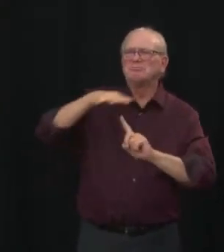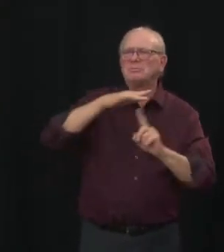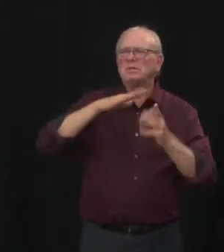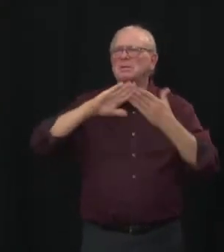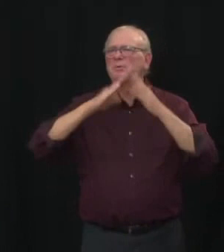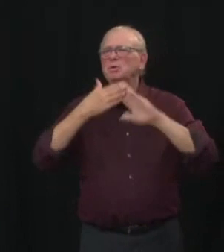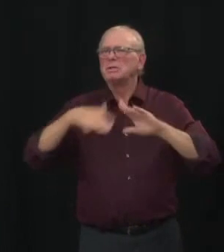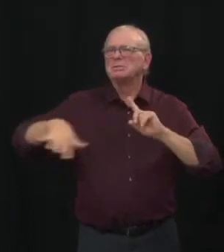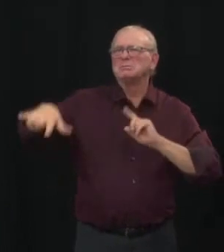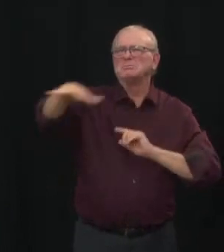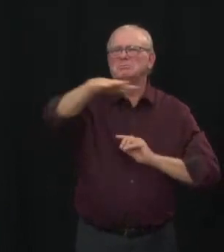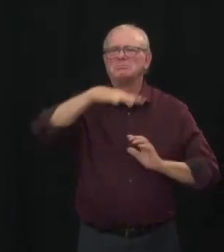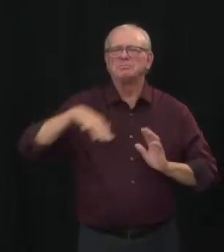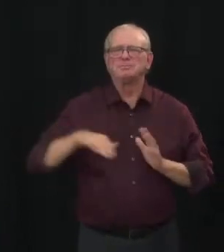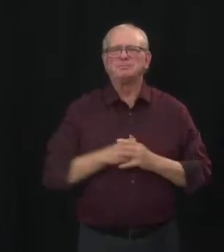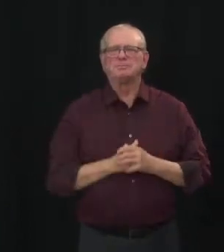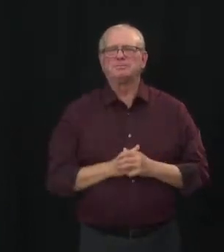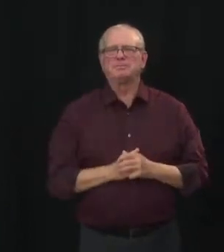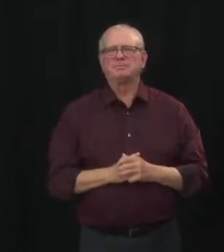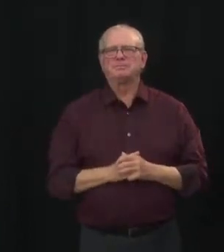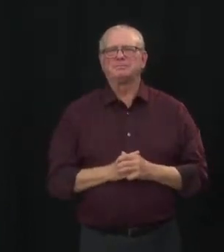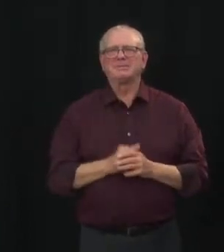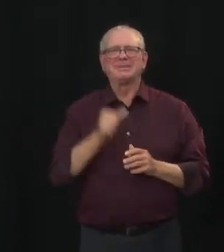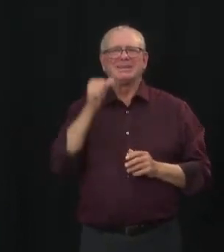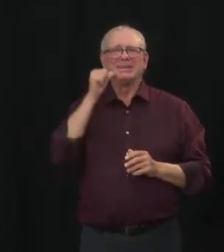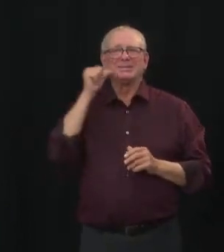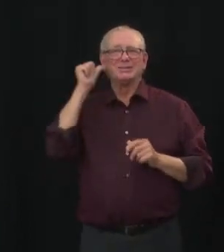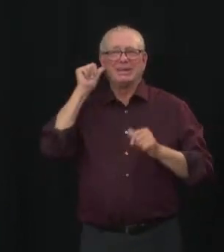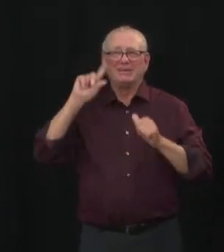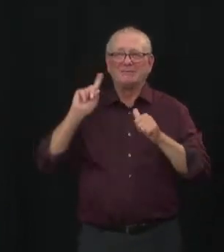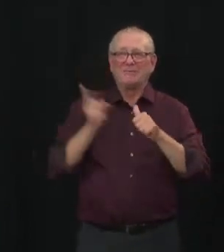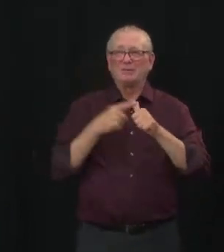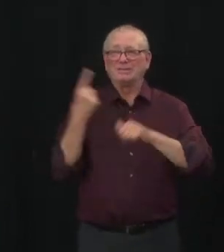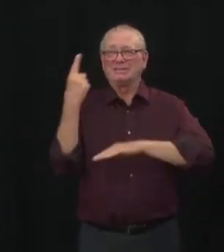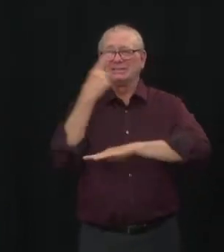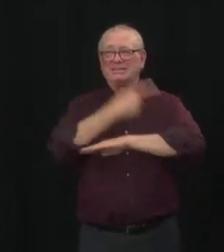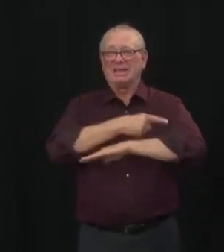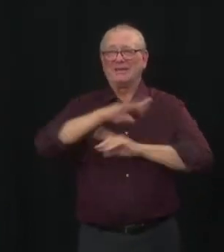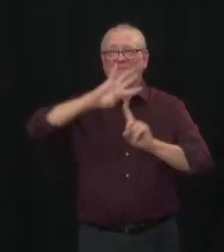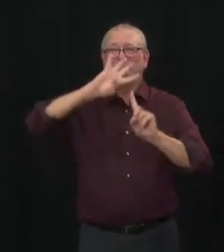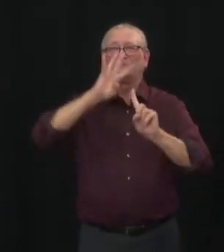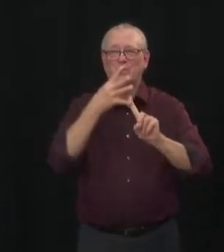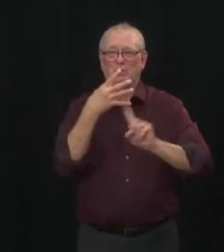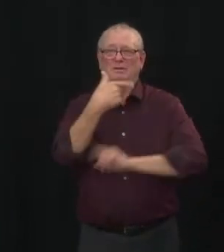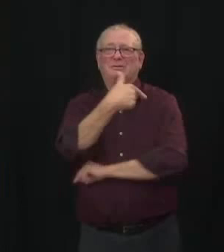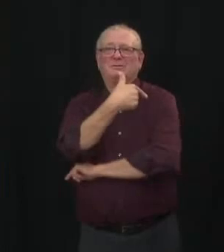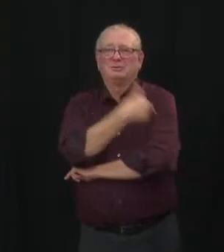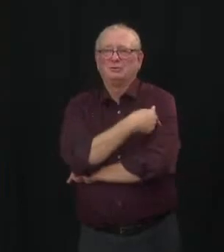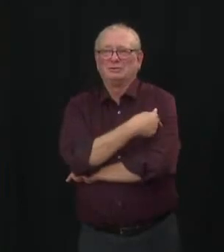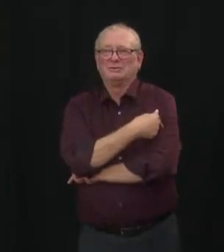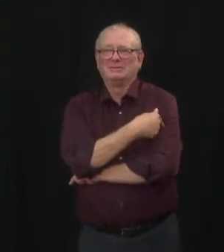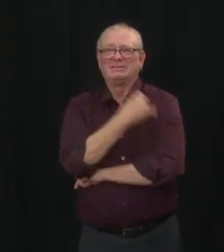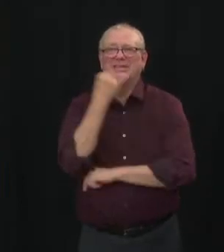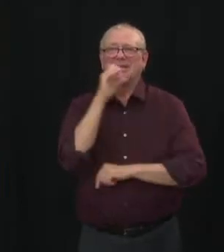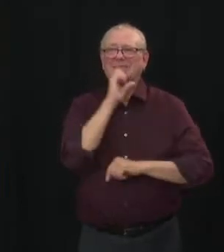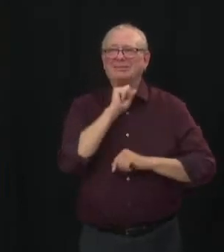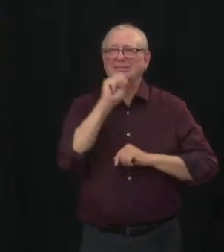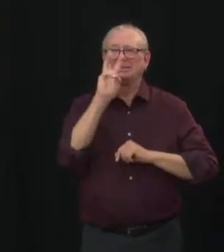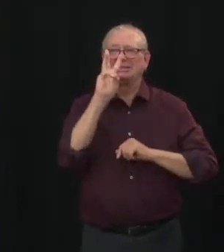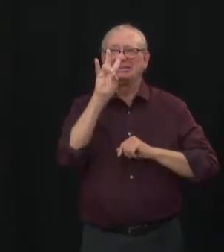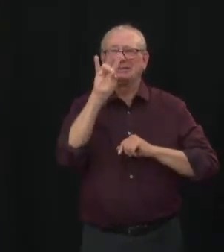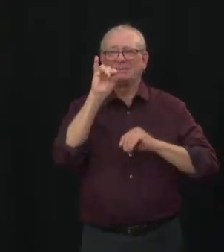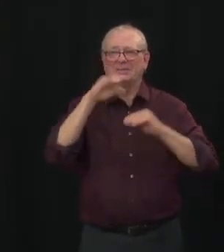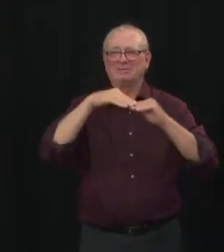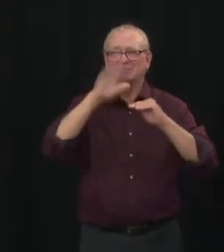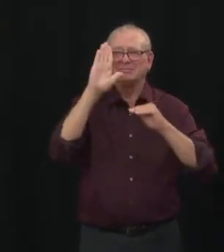to book or receive fourth doses, including Albertans aged 70 and older, First Nations,